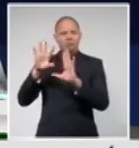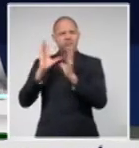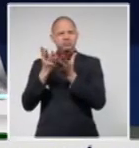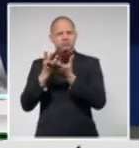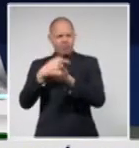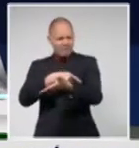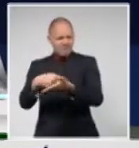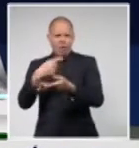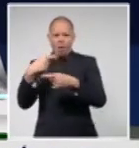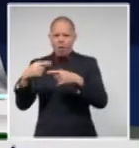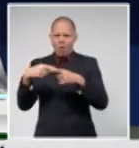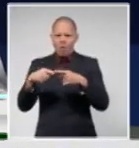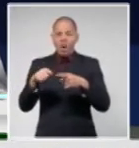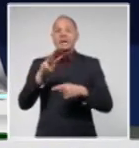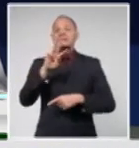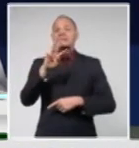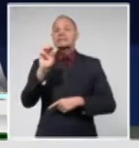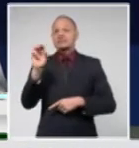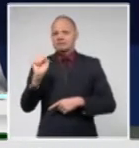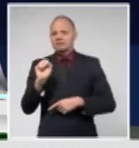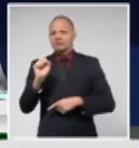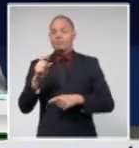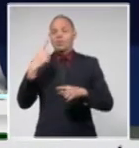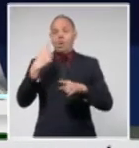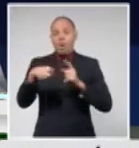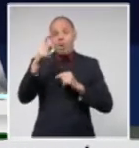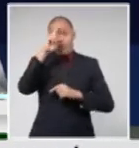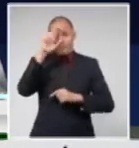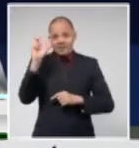383 in the Molecular Immunology Center,